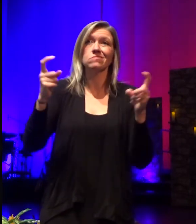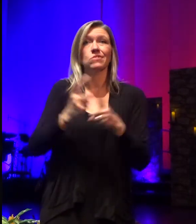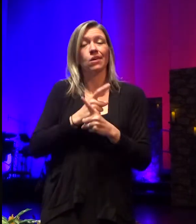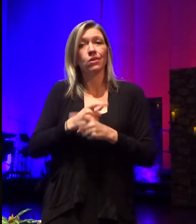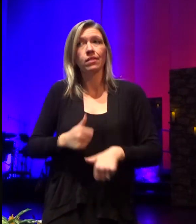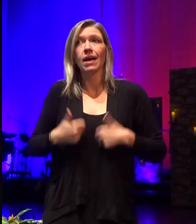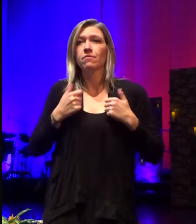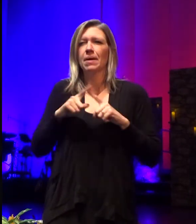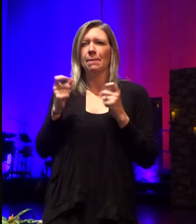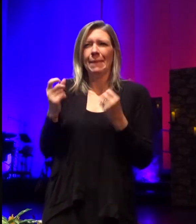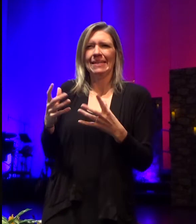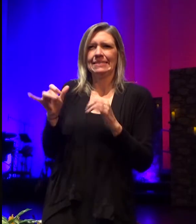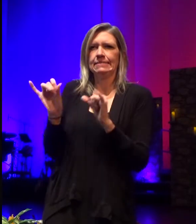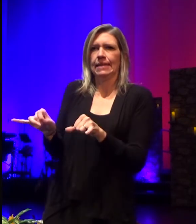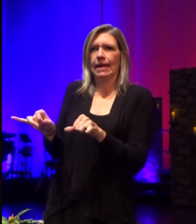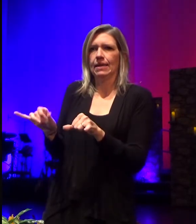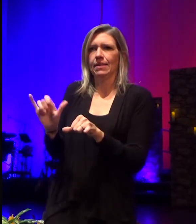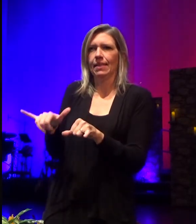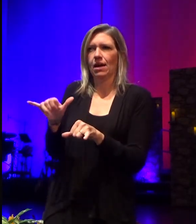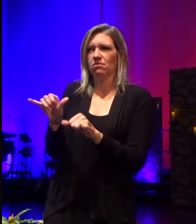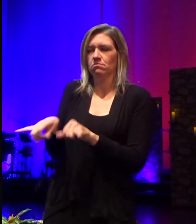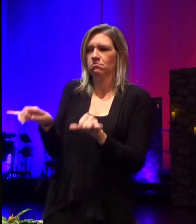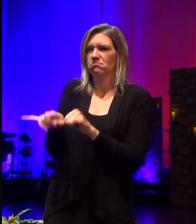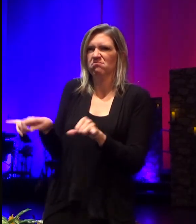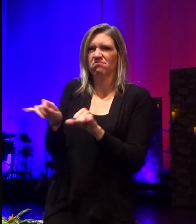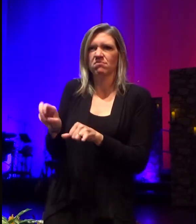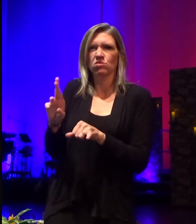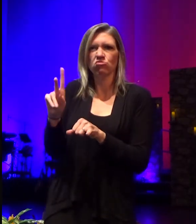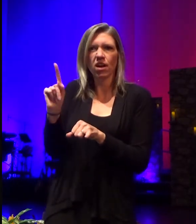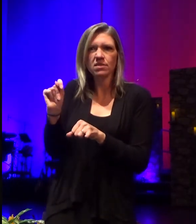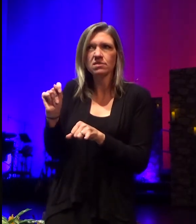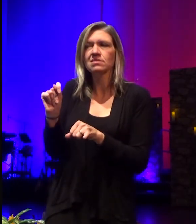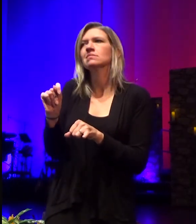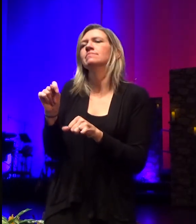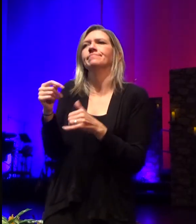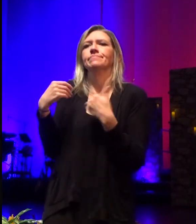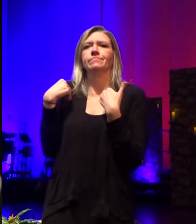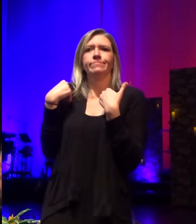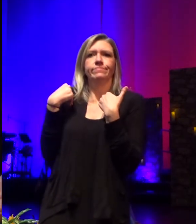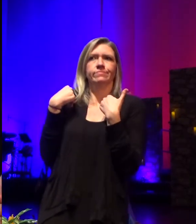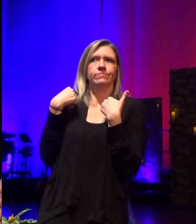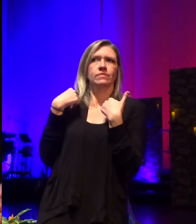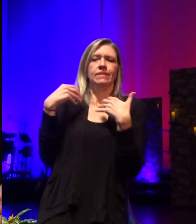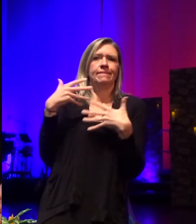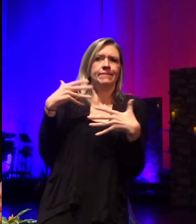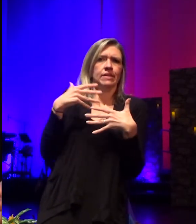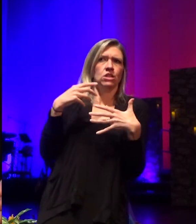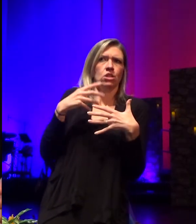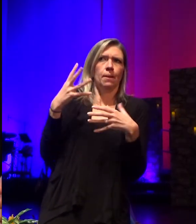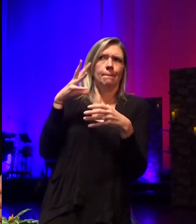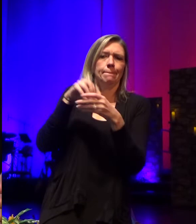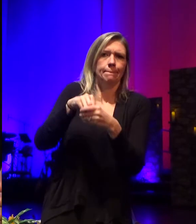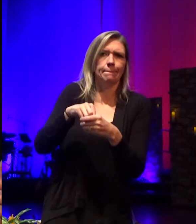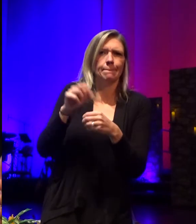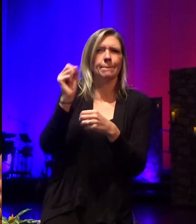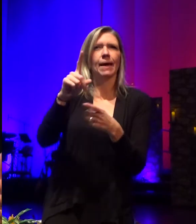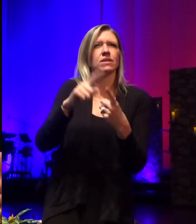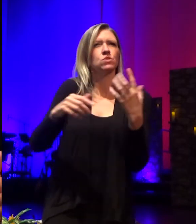They stay in their ruts. It's like they pulled back and they recoiled, and there's this fear of getting back into the flow fully of